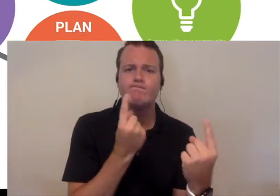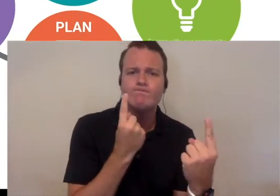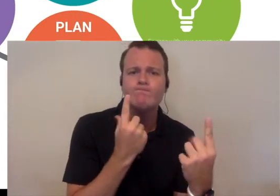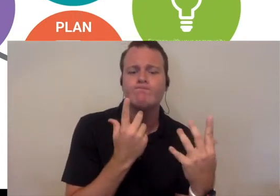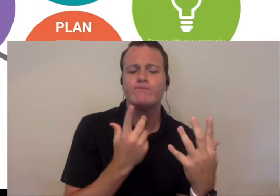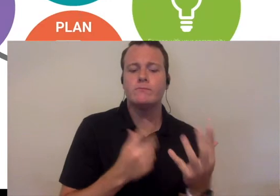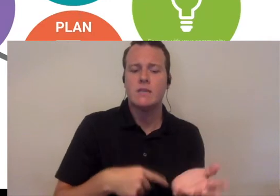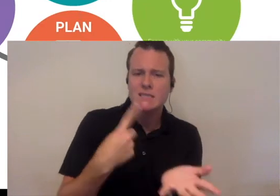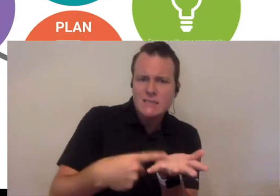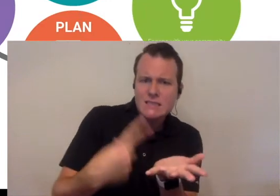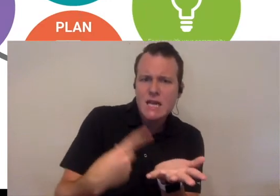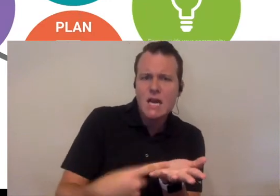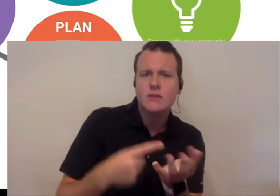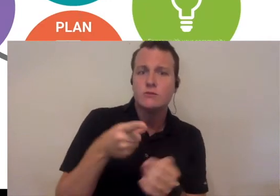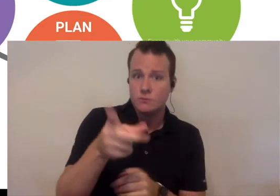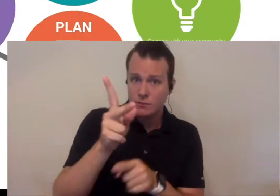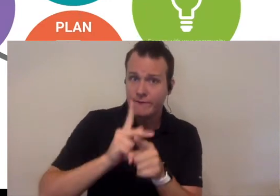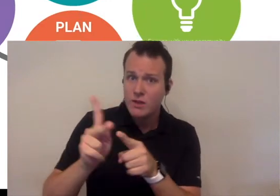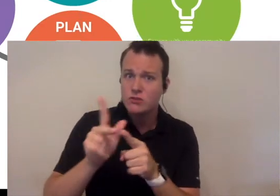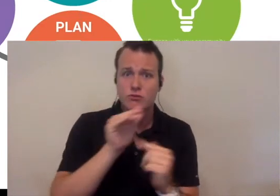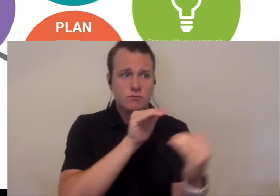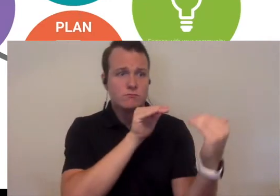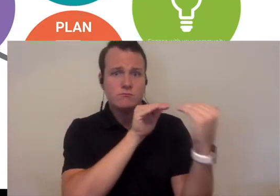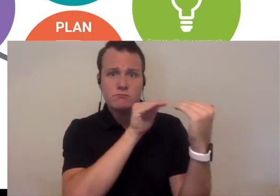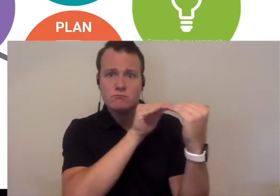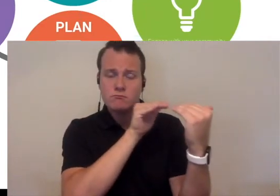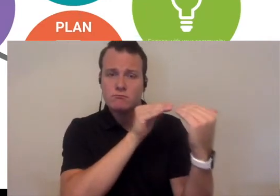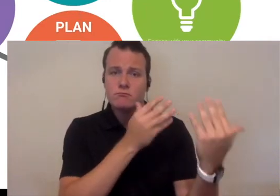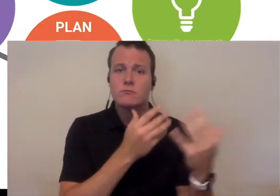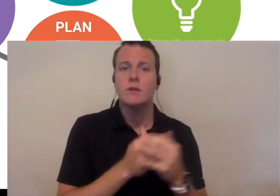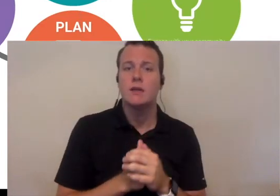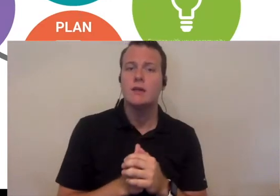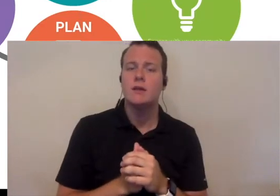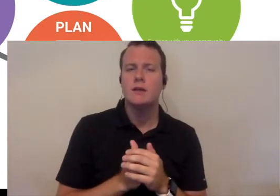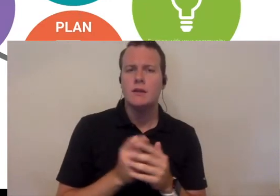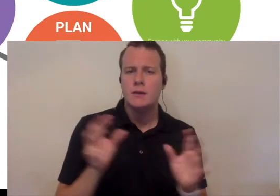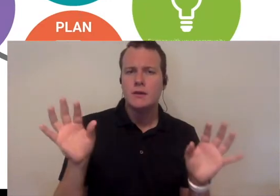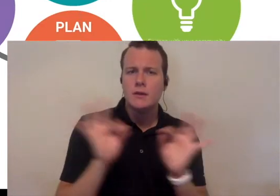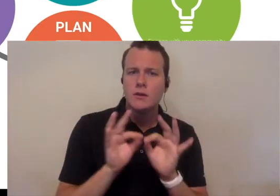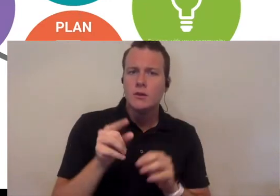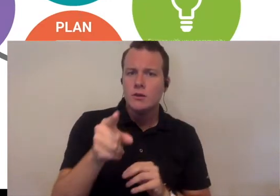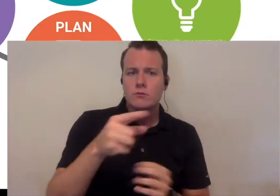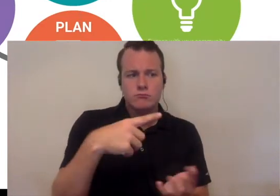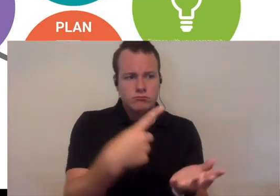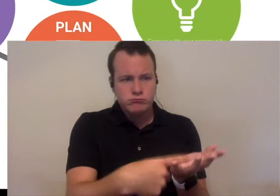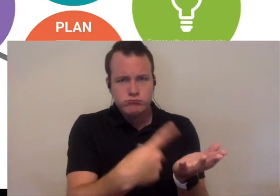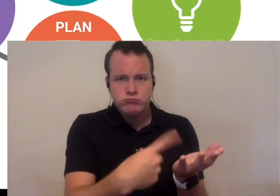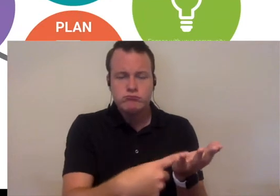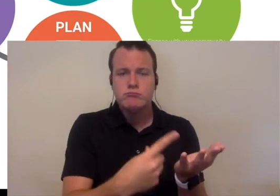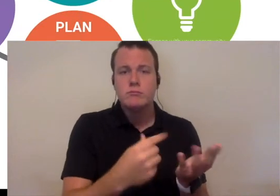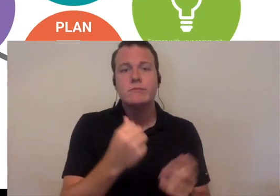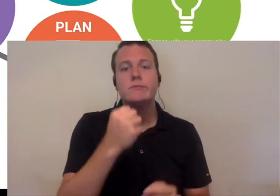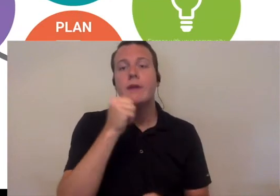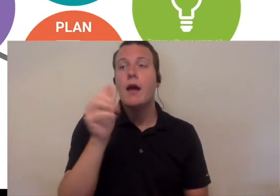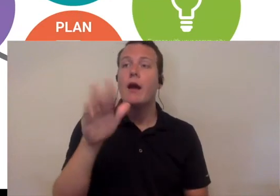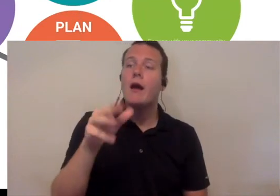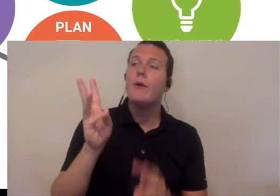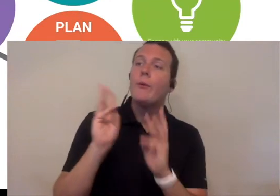their level. And so you want to be able to discuss with them, not how the weather's doing,